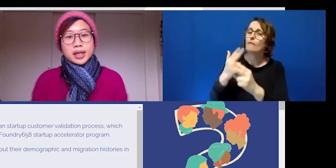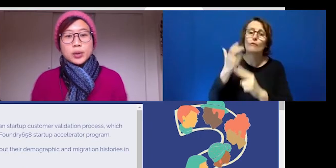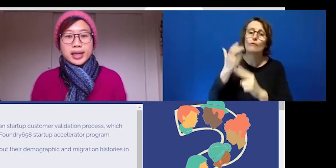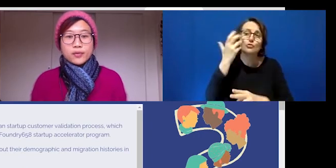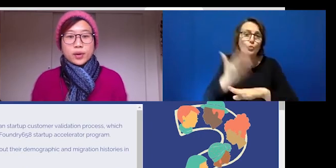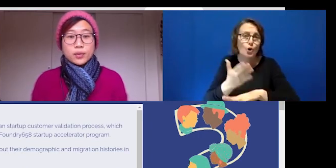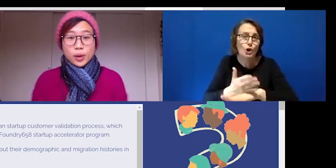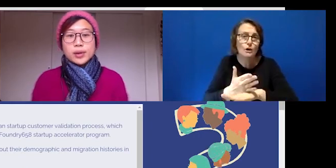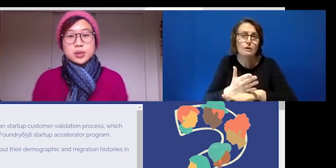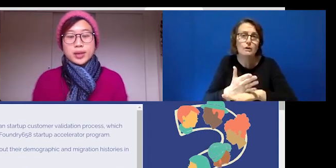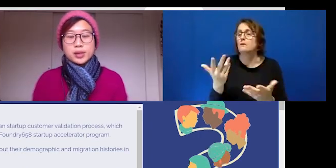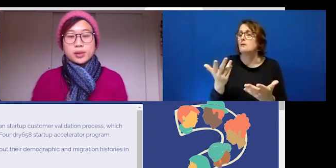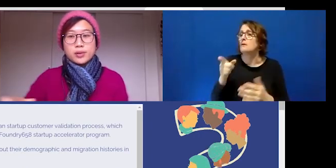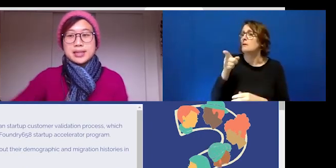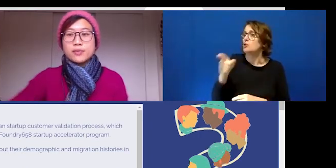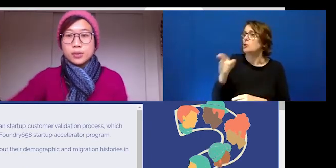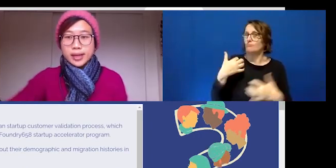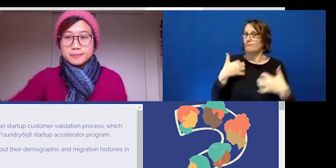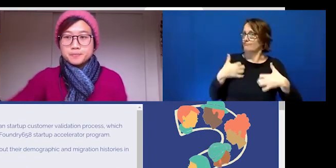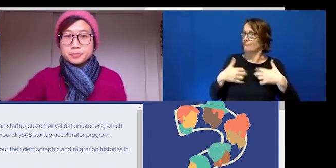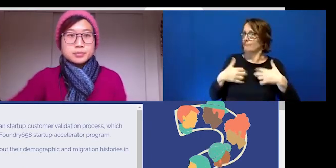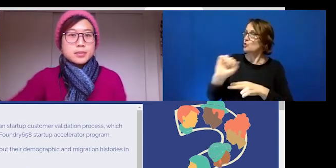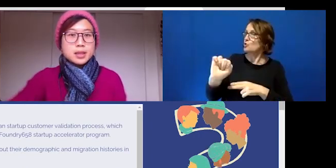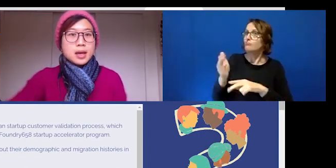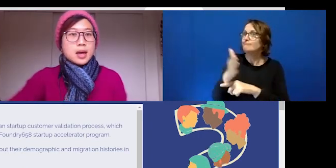what are you looking forward to in your creative career?